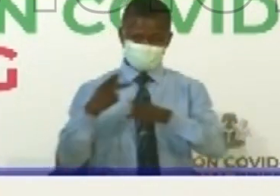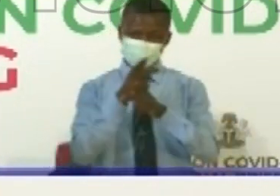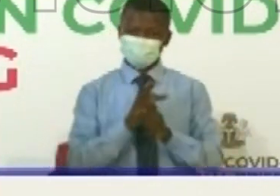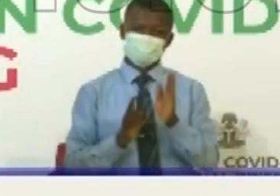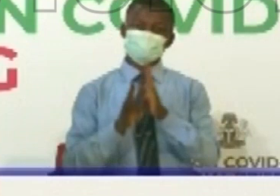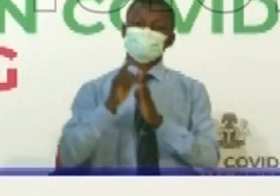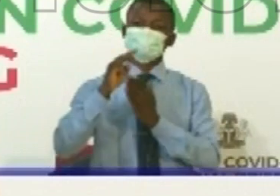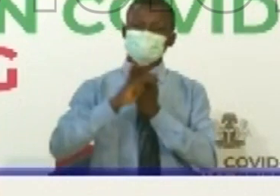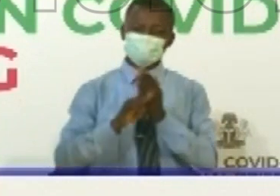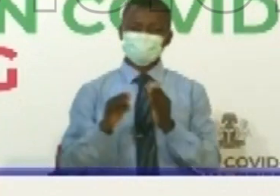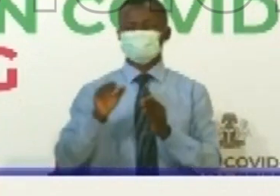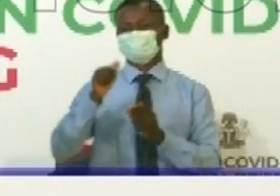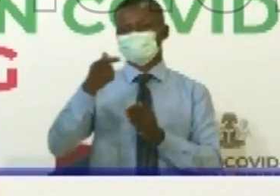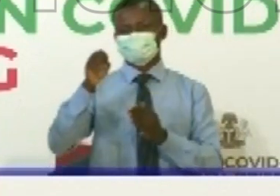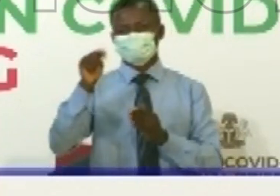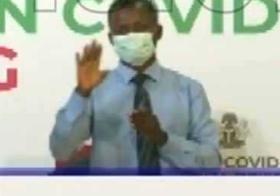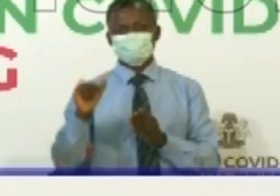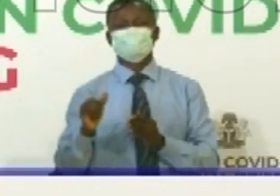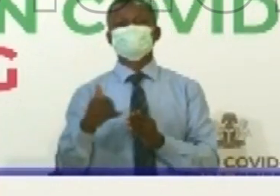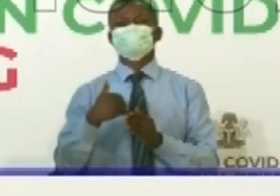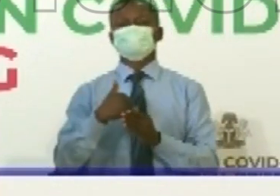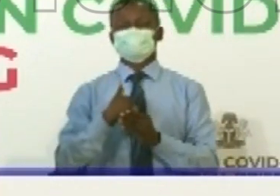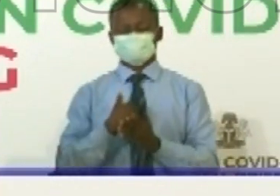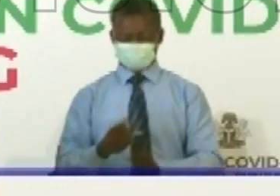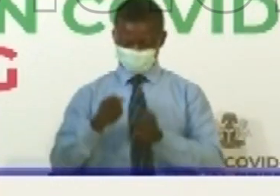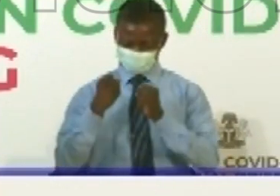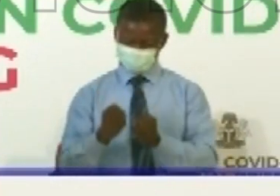still enjoys the confidence and strong support of the committee.